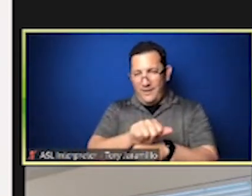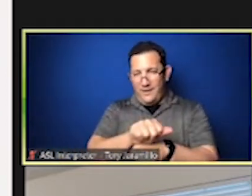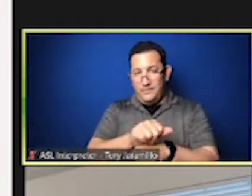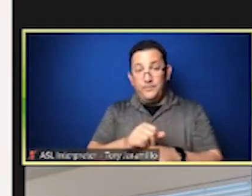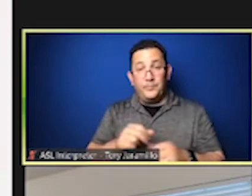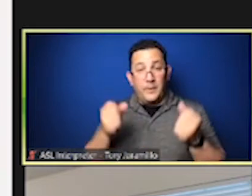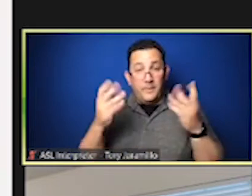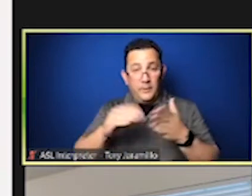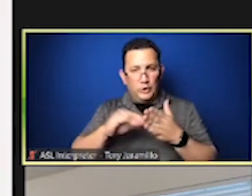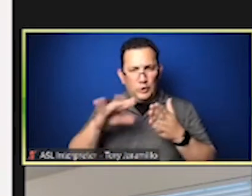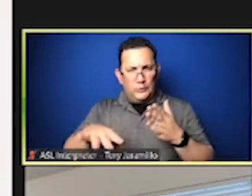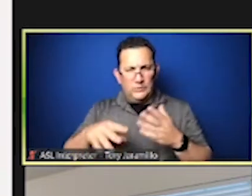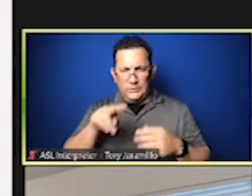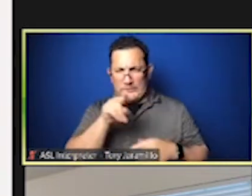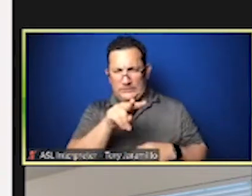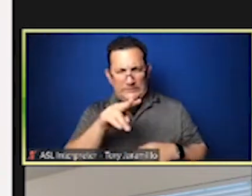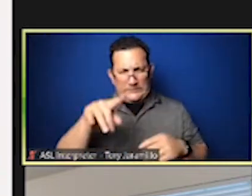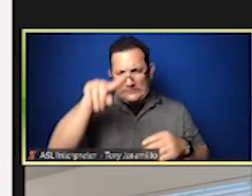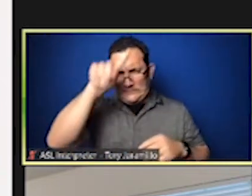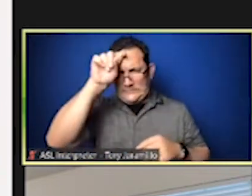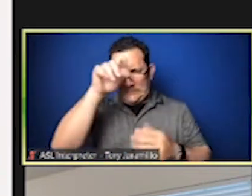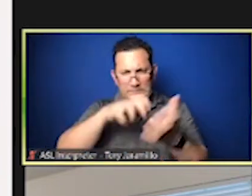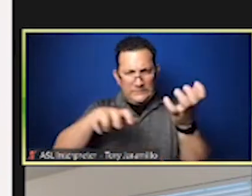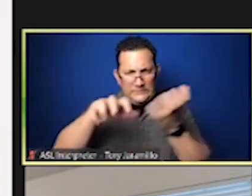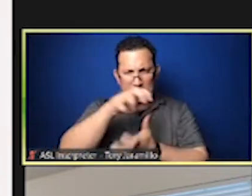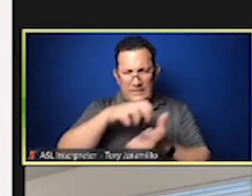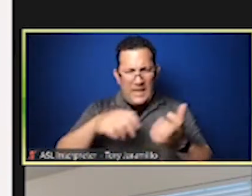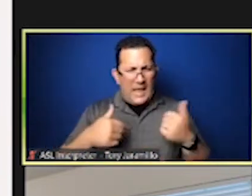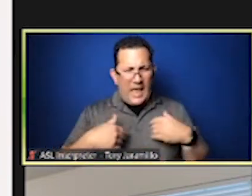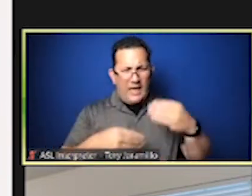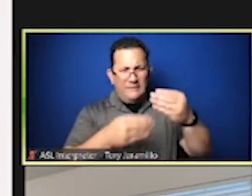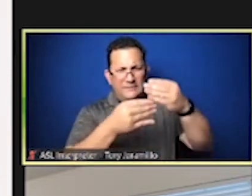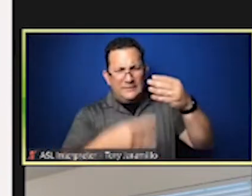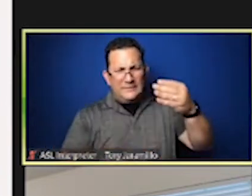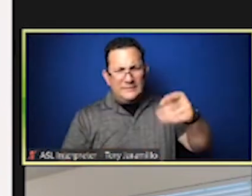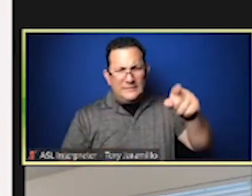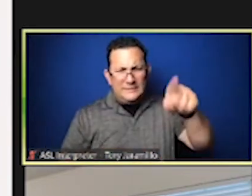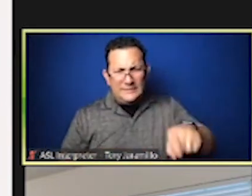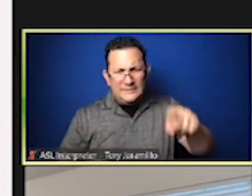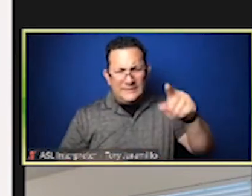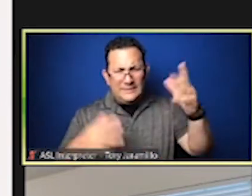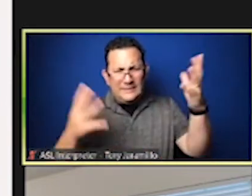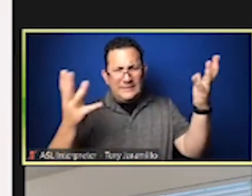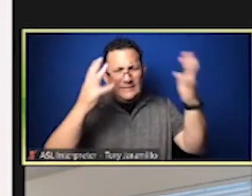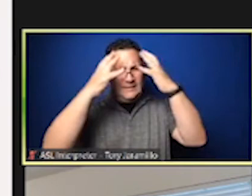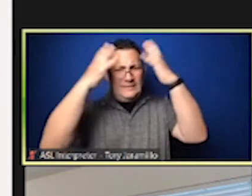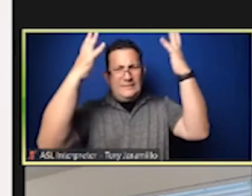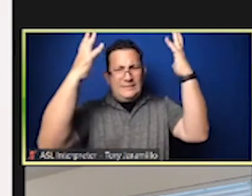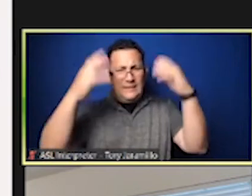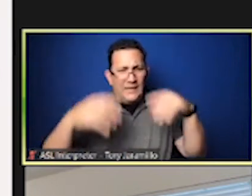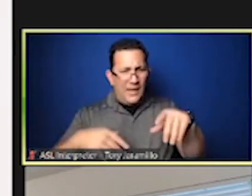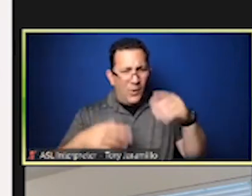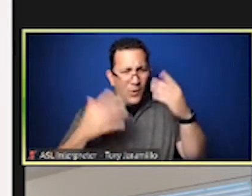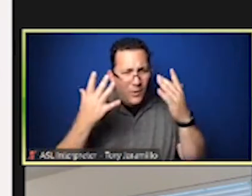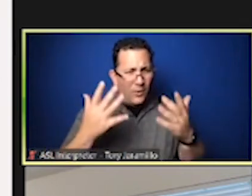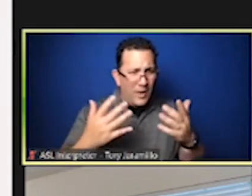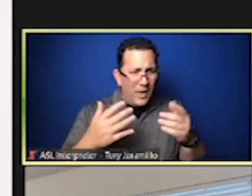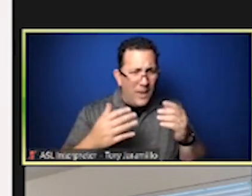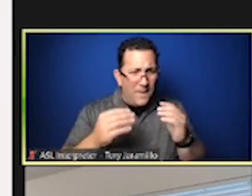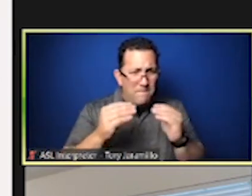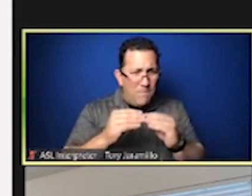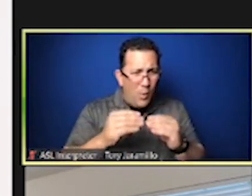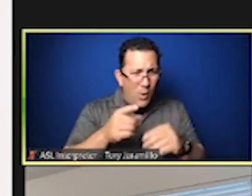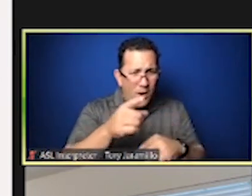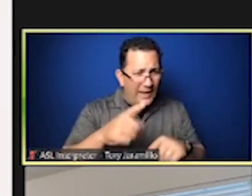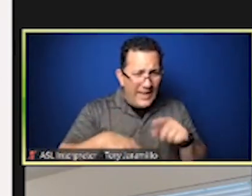confused about is there are often more assignments in this section than actually show up on the screen. In our class